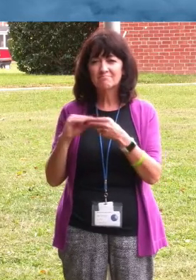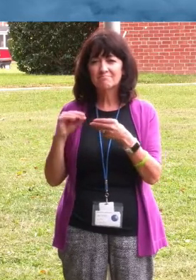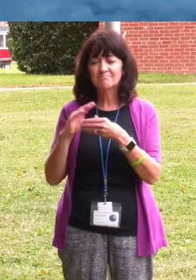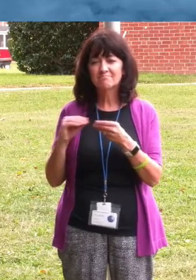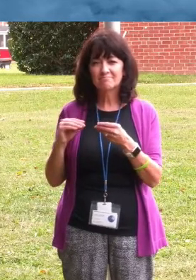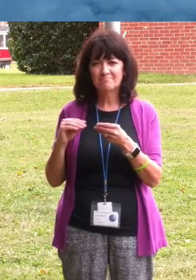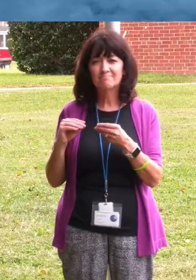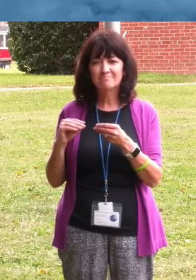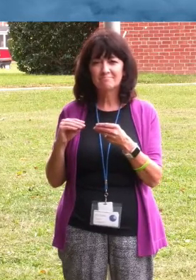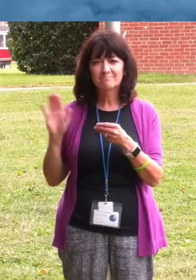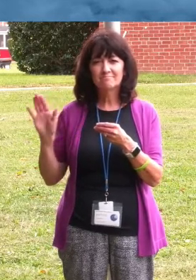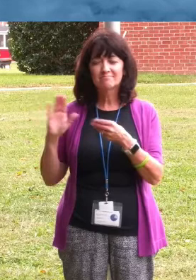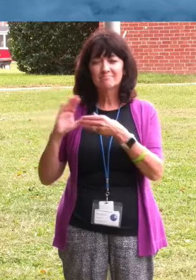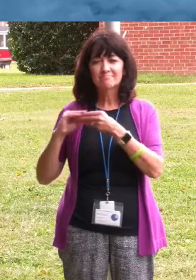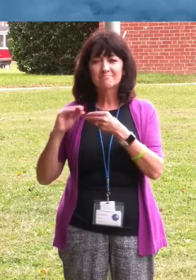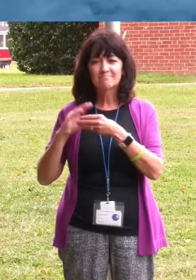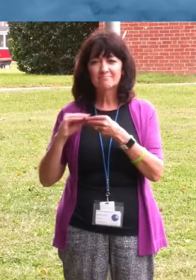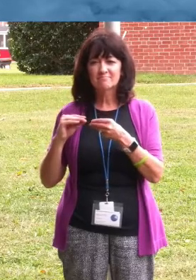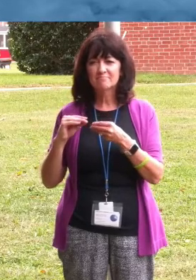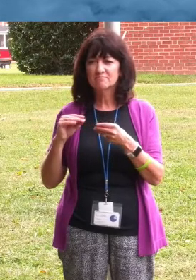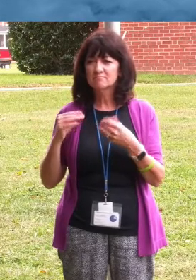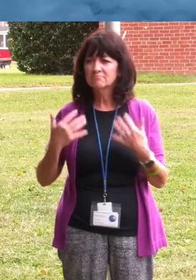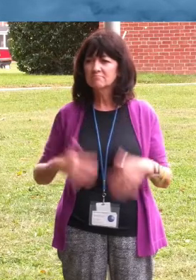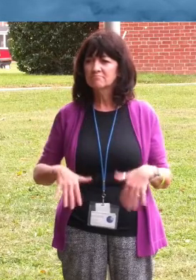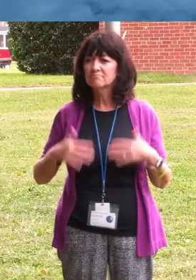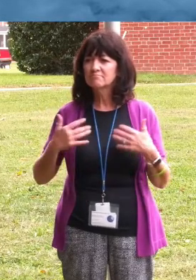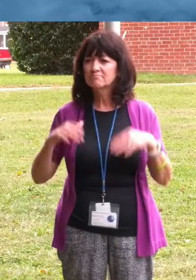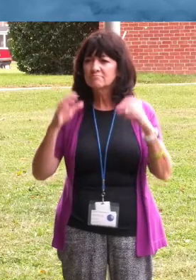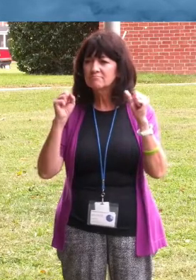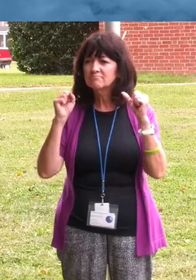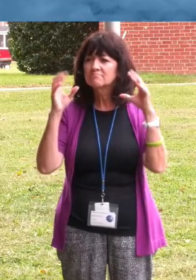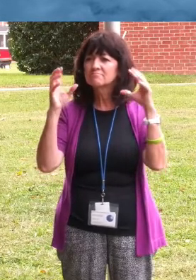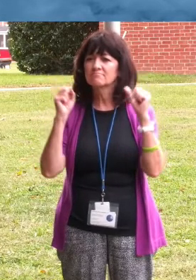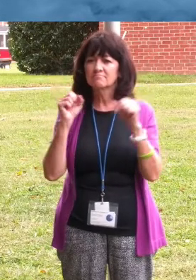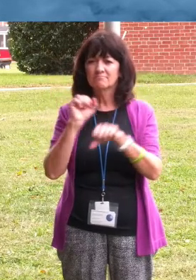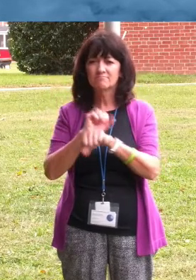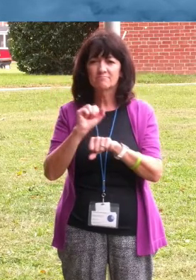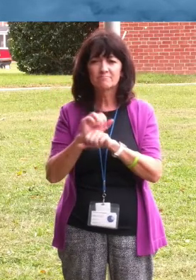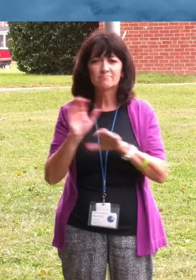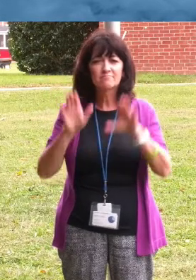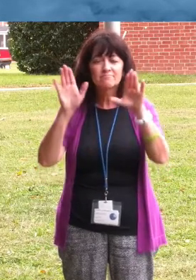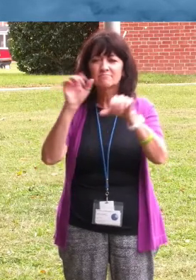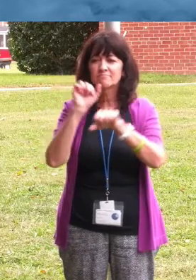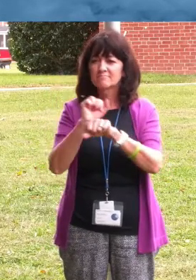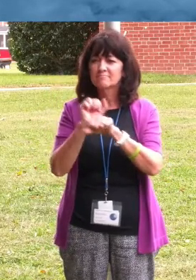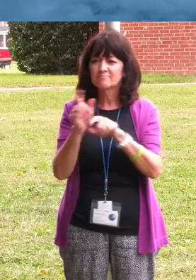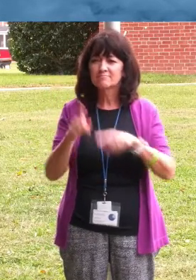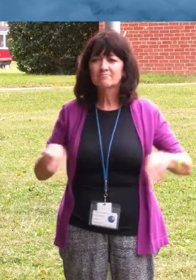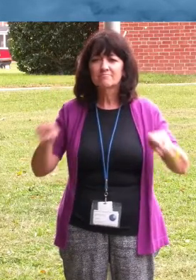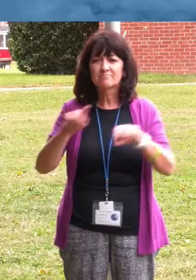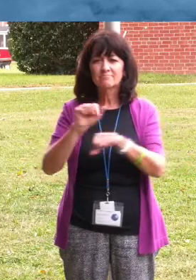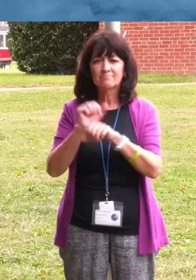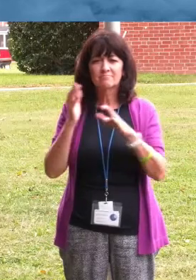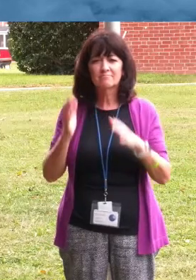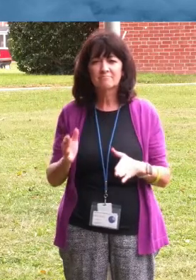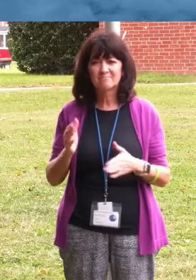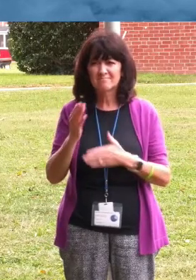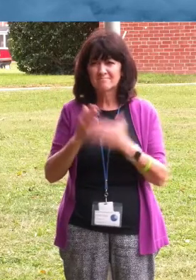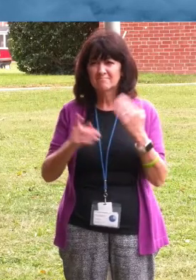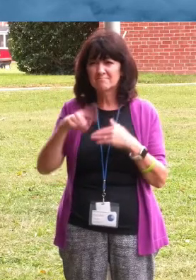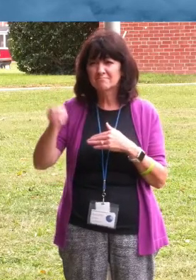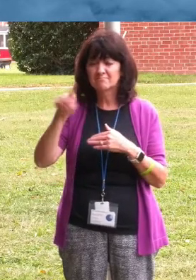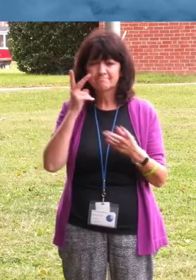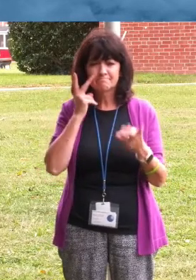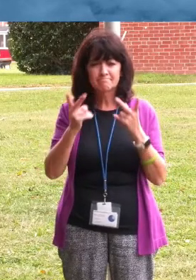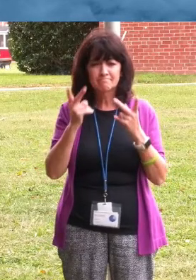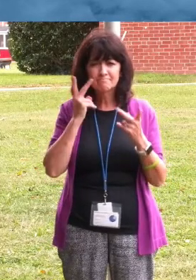job and a wonderful job that the staff does. Some of the things that you do and see every day is